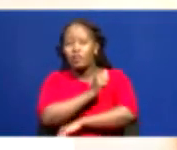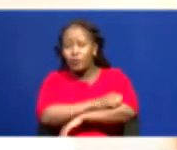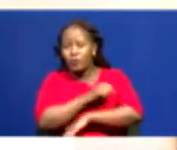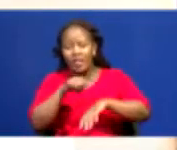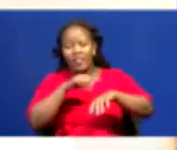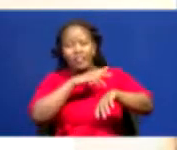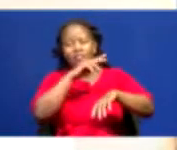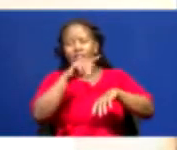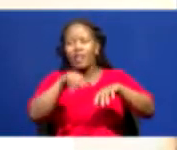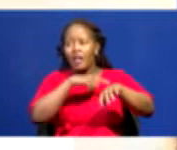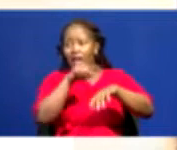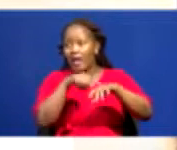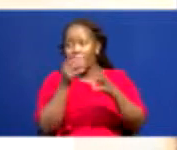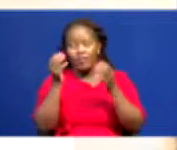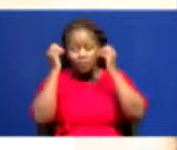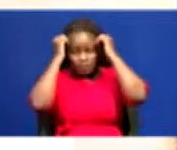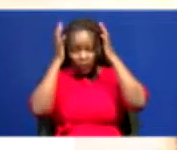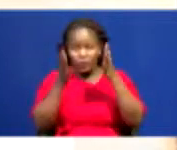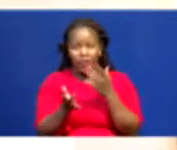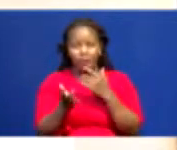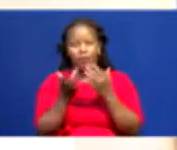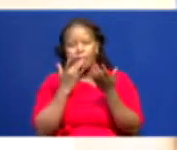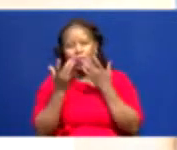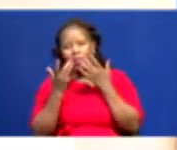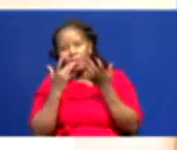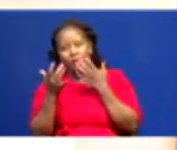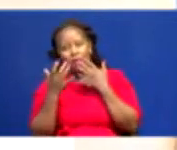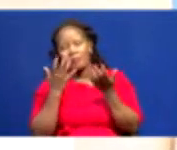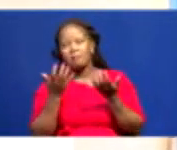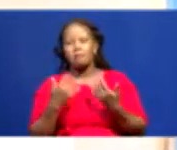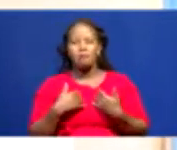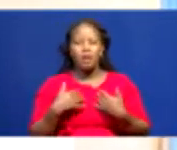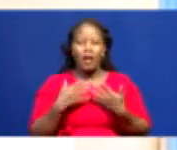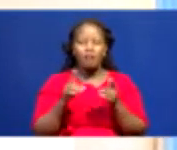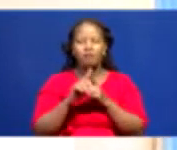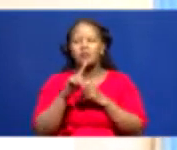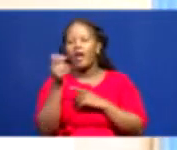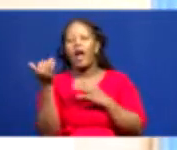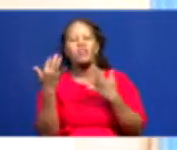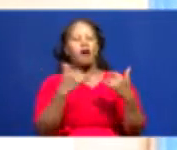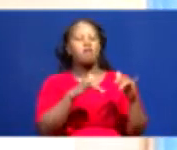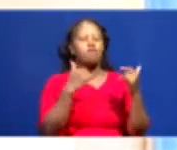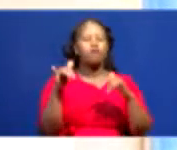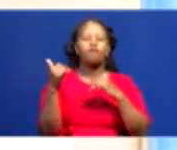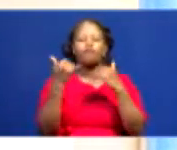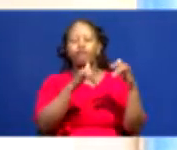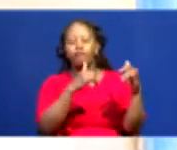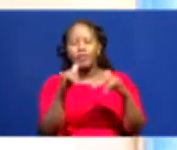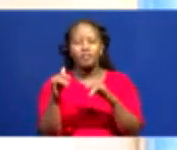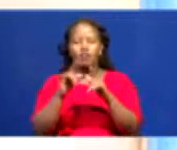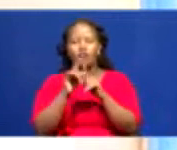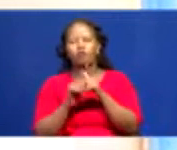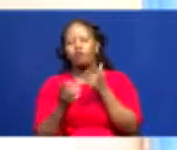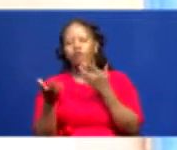learners will be out here having their lunch and having the lunch break, others playing, just catching up.